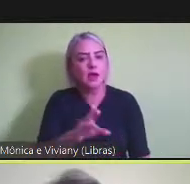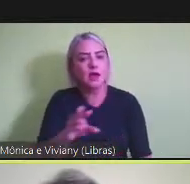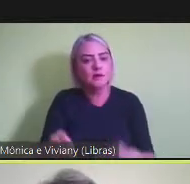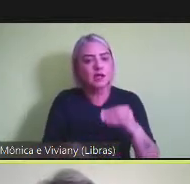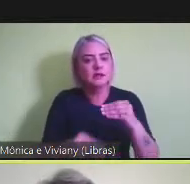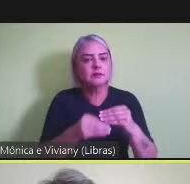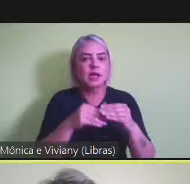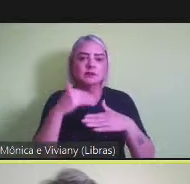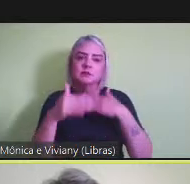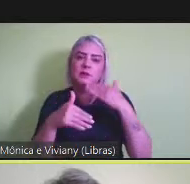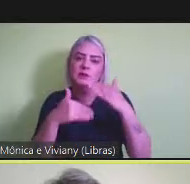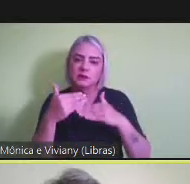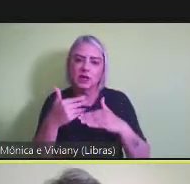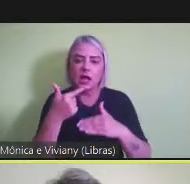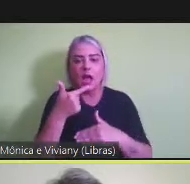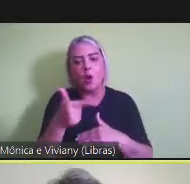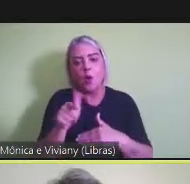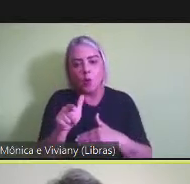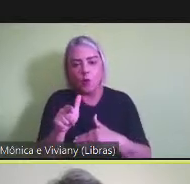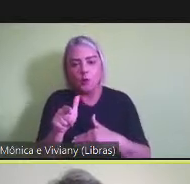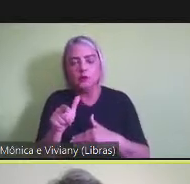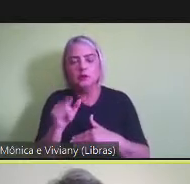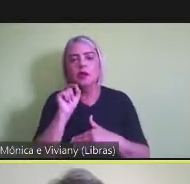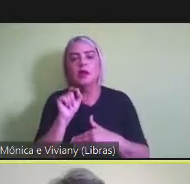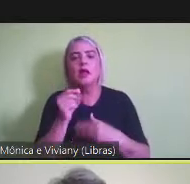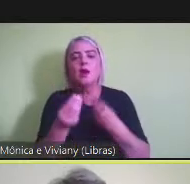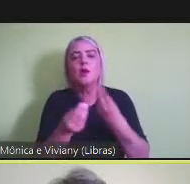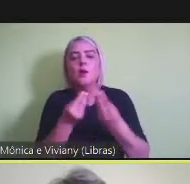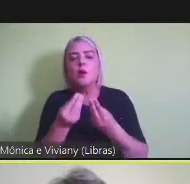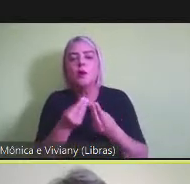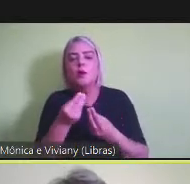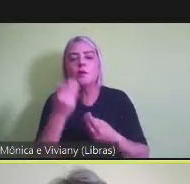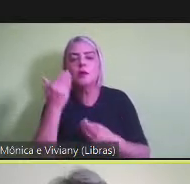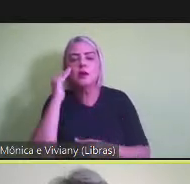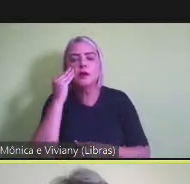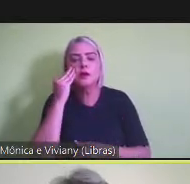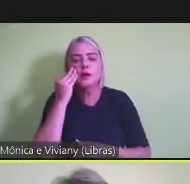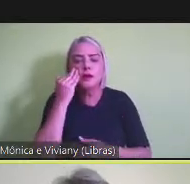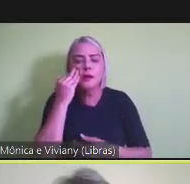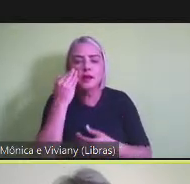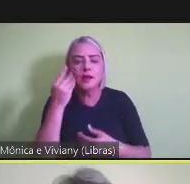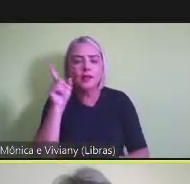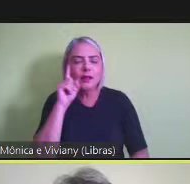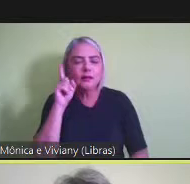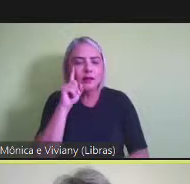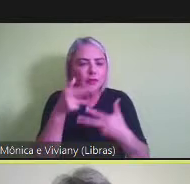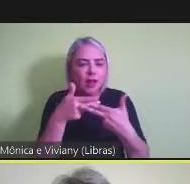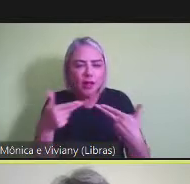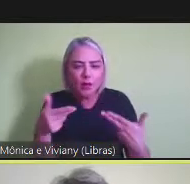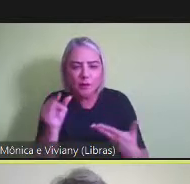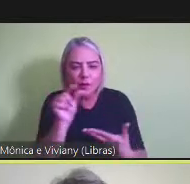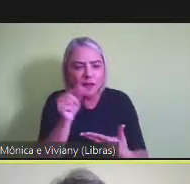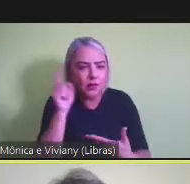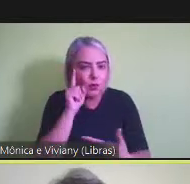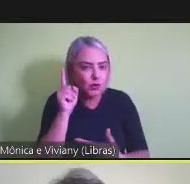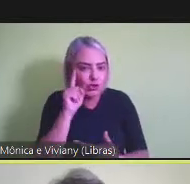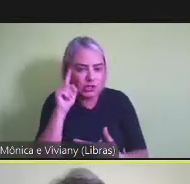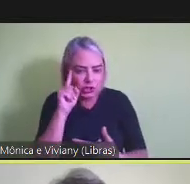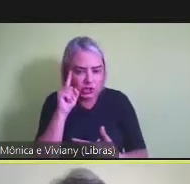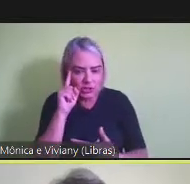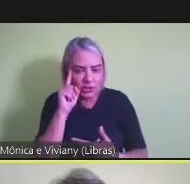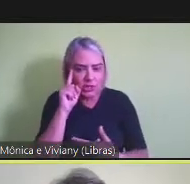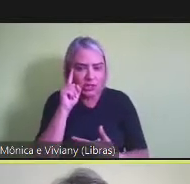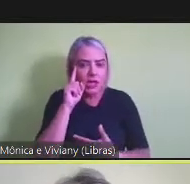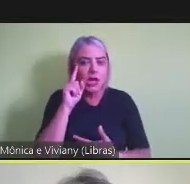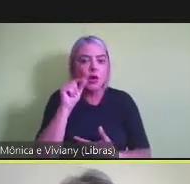the question, but and the other question is how do we understand through different things and everyday